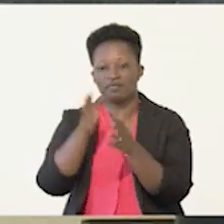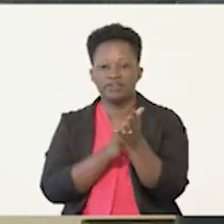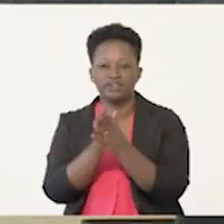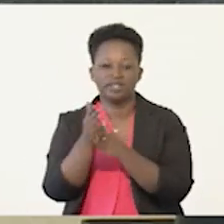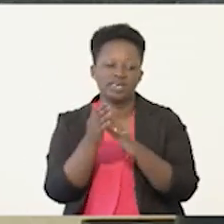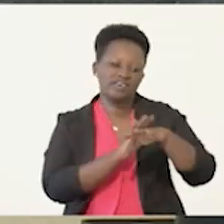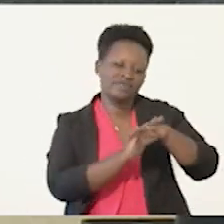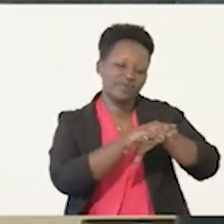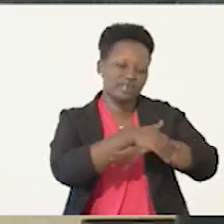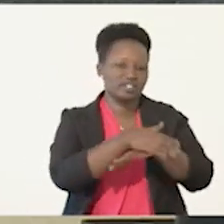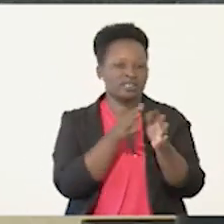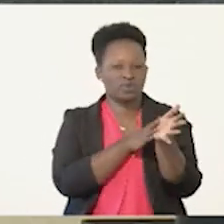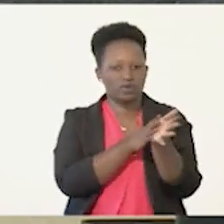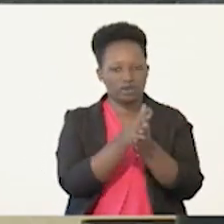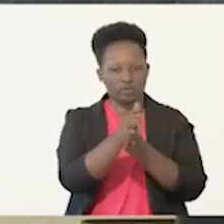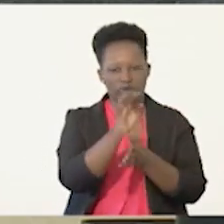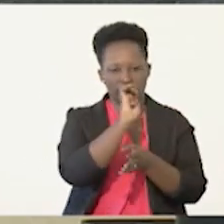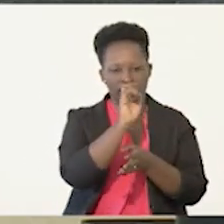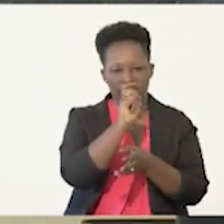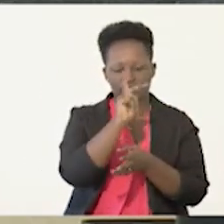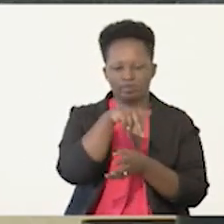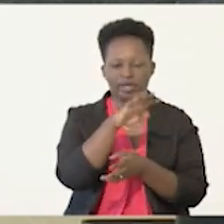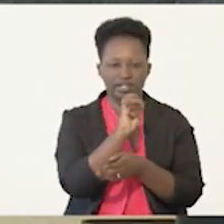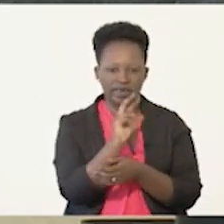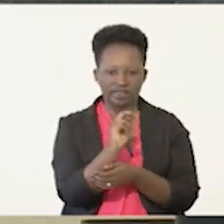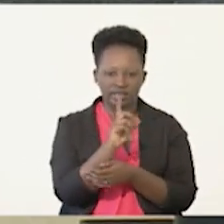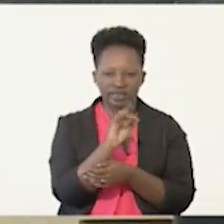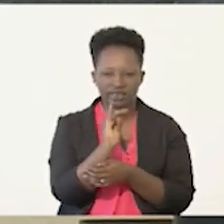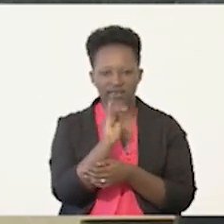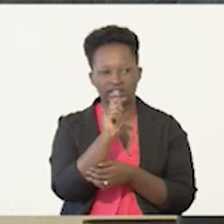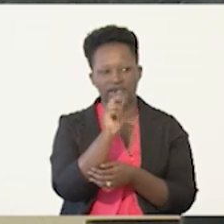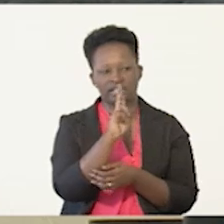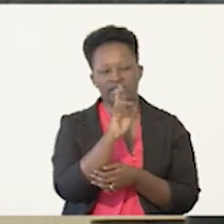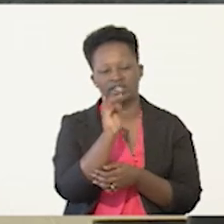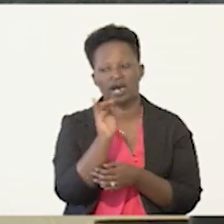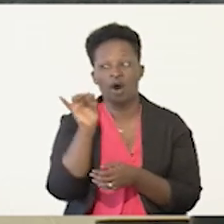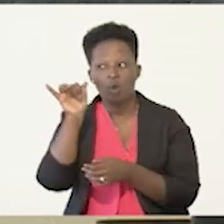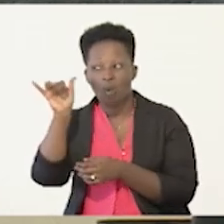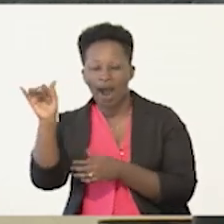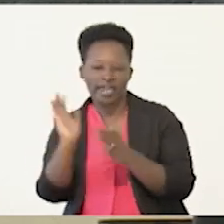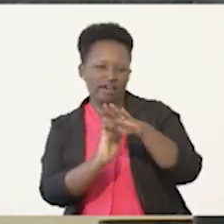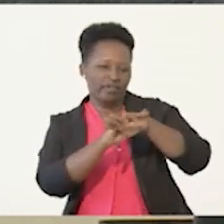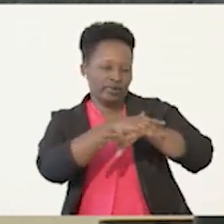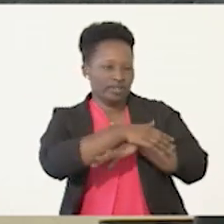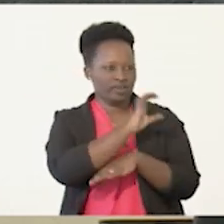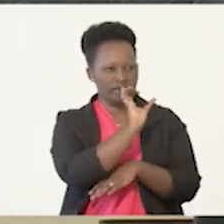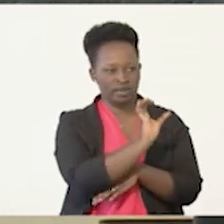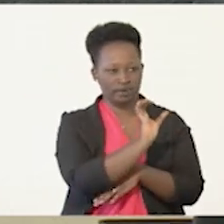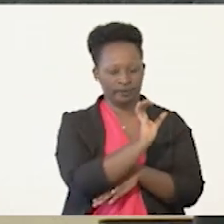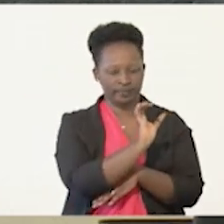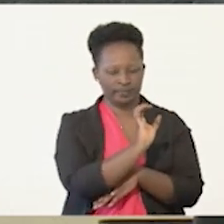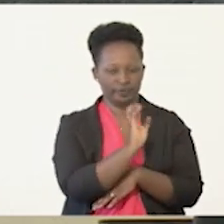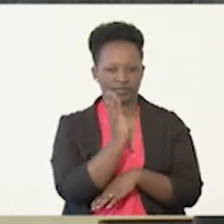the consumption expenditure. You all know that this one influences consumption. So this is